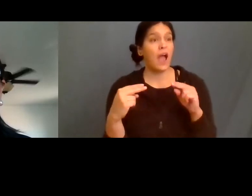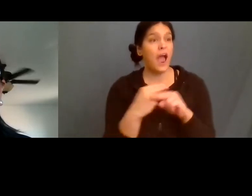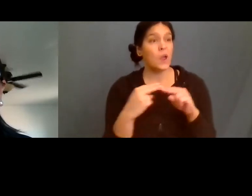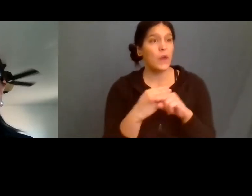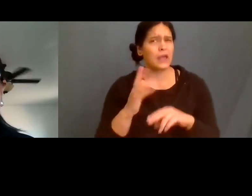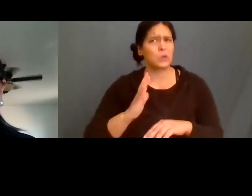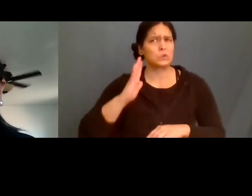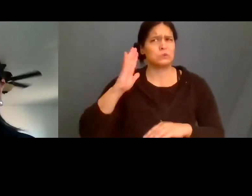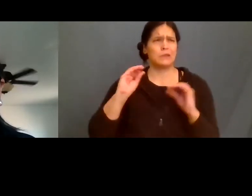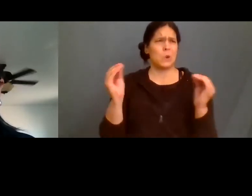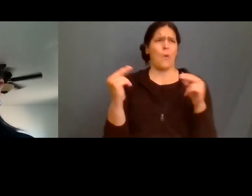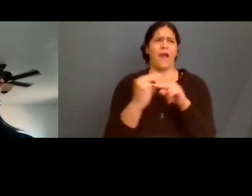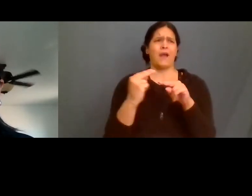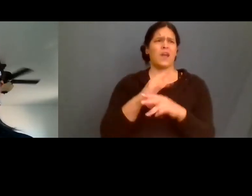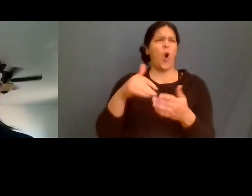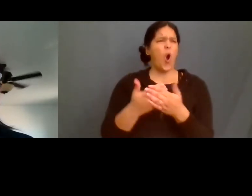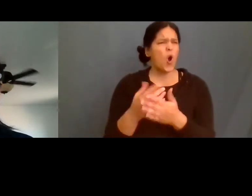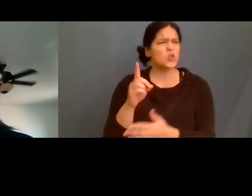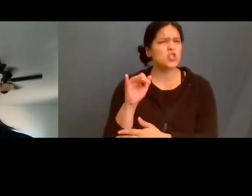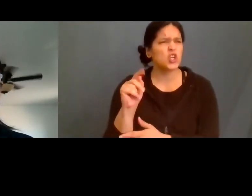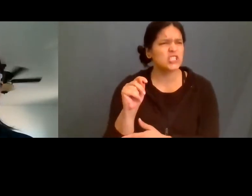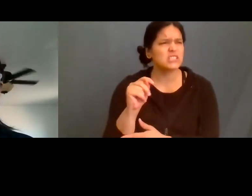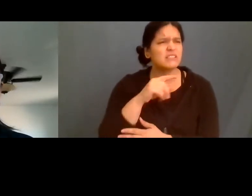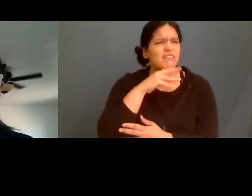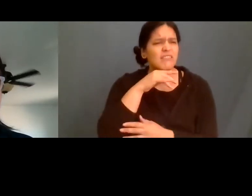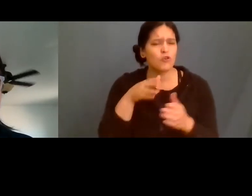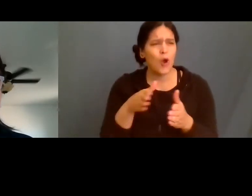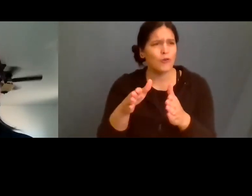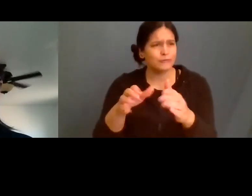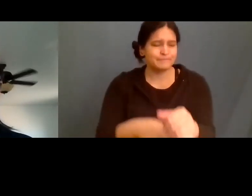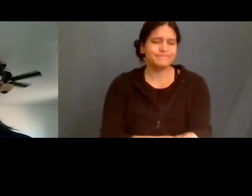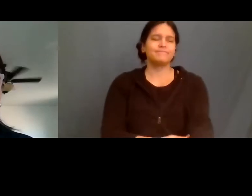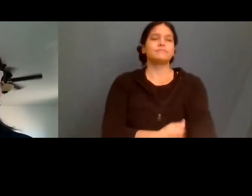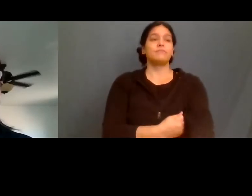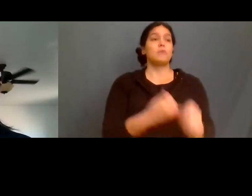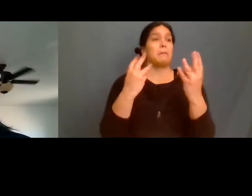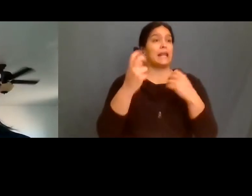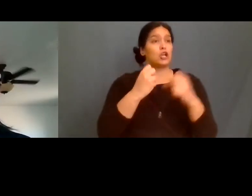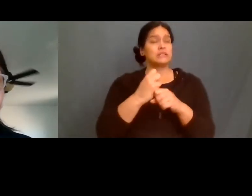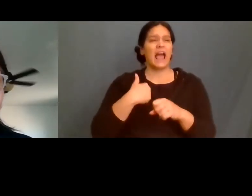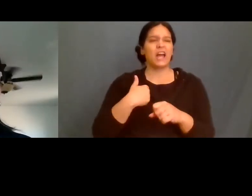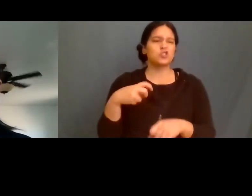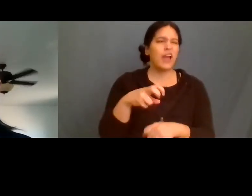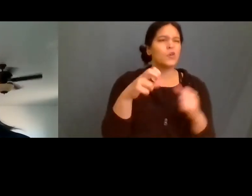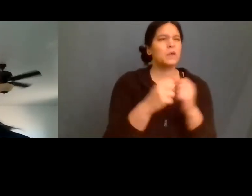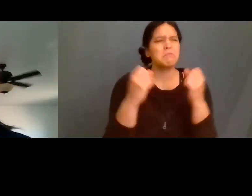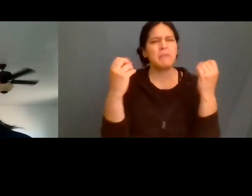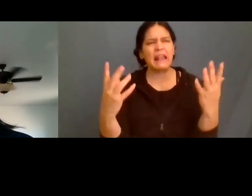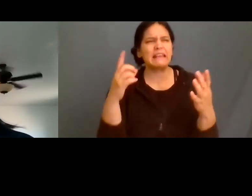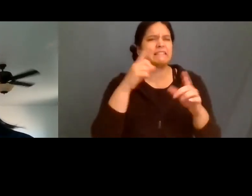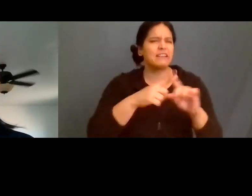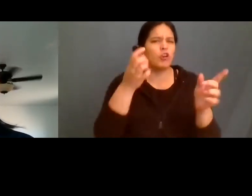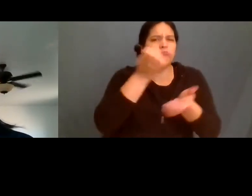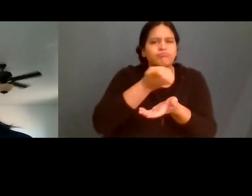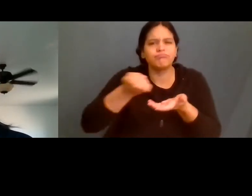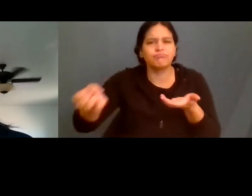road. For many years, I traveled with the chain and shovel and mud shoes, and